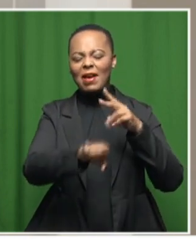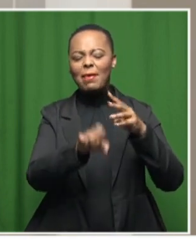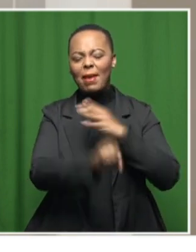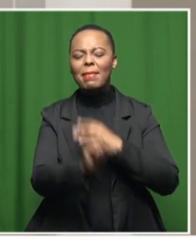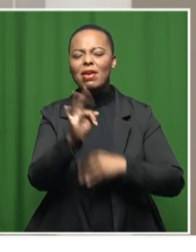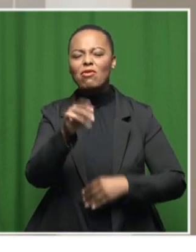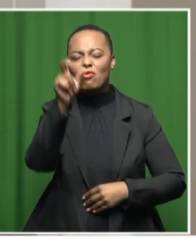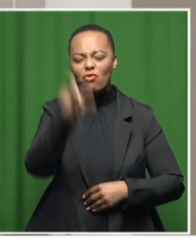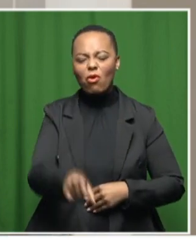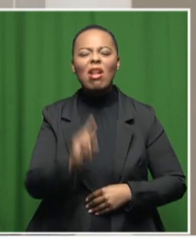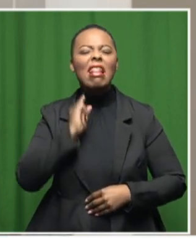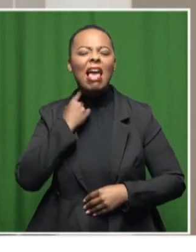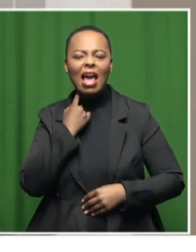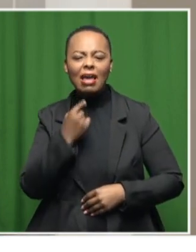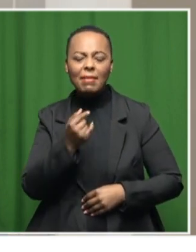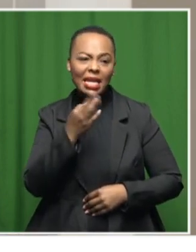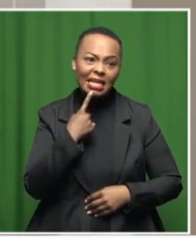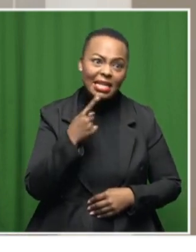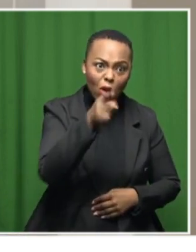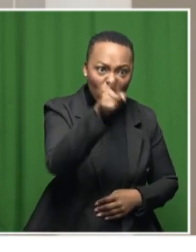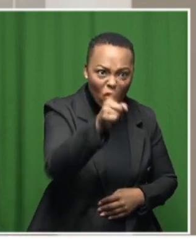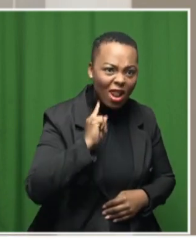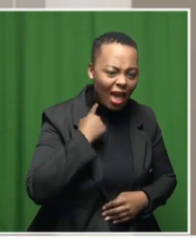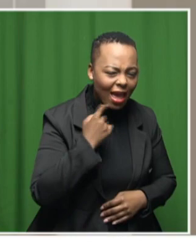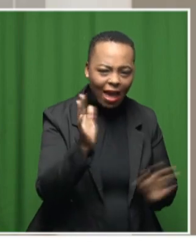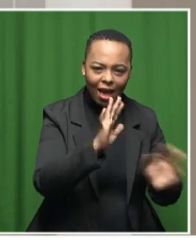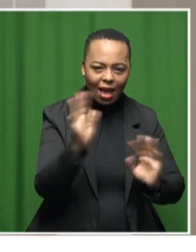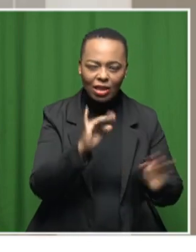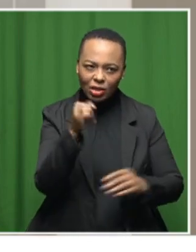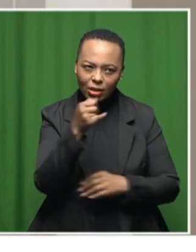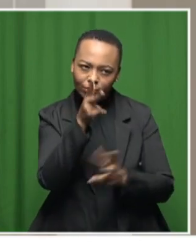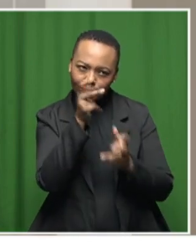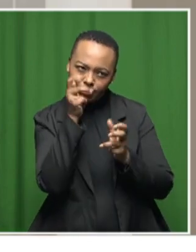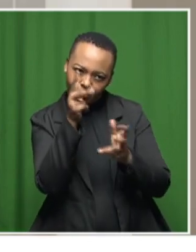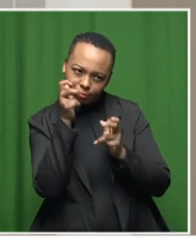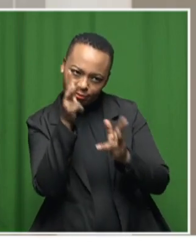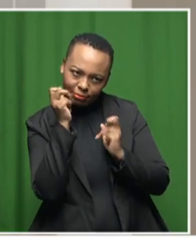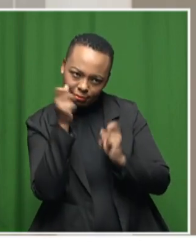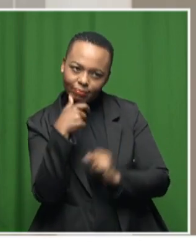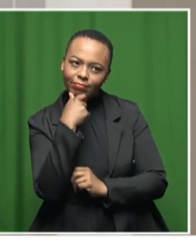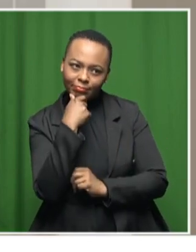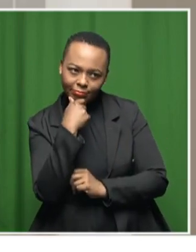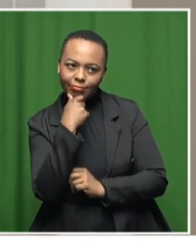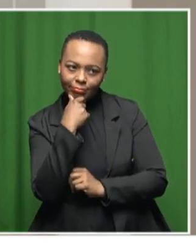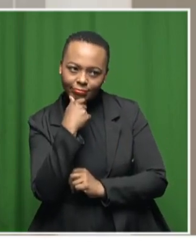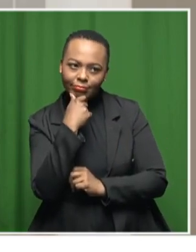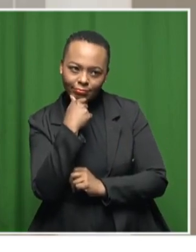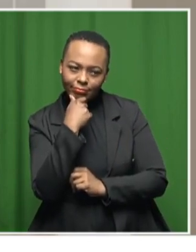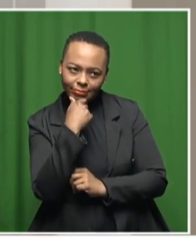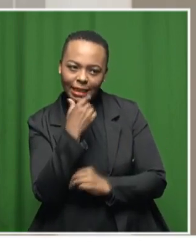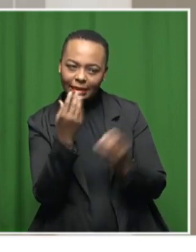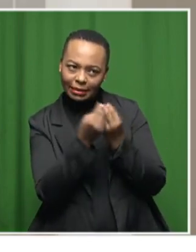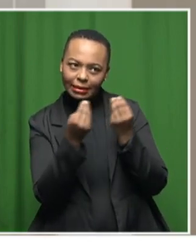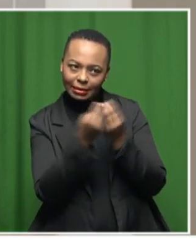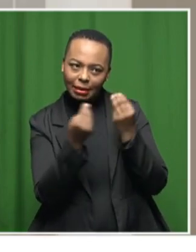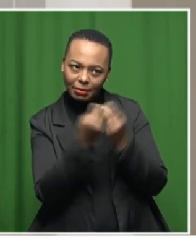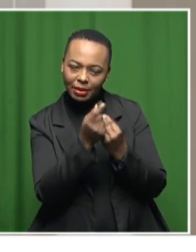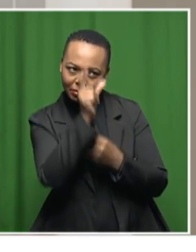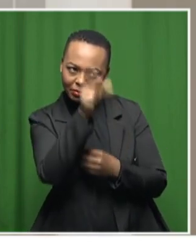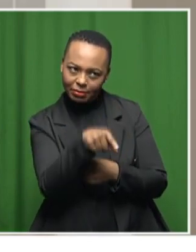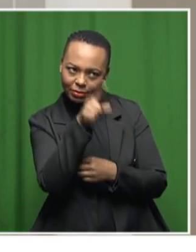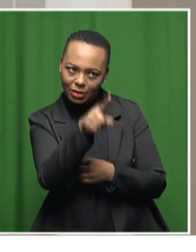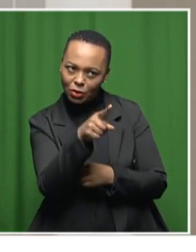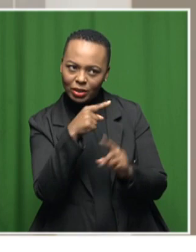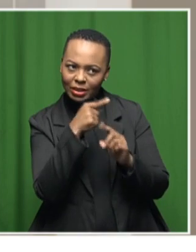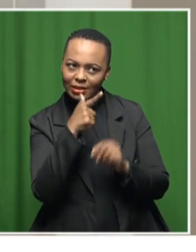out, not say, oh, you are lying. But what I can do is to say, you know what, I'm picking up there's something that you don't telling